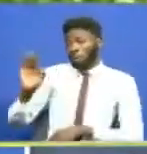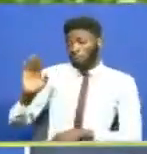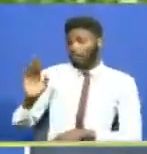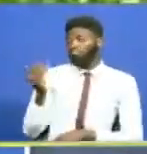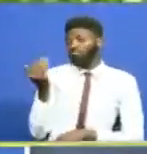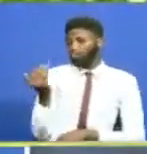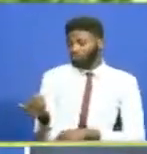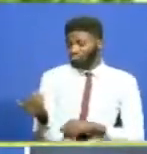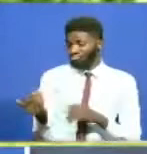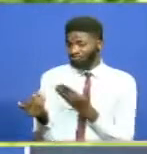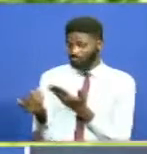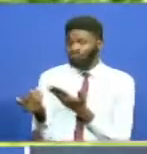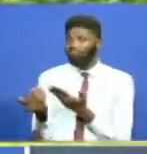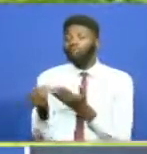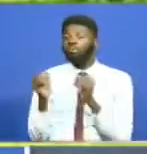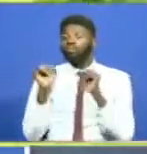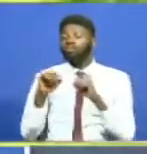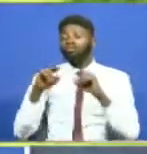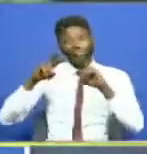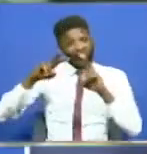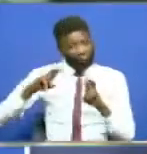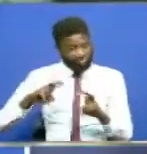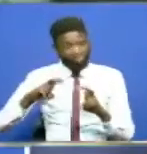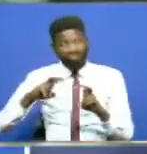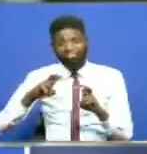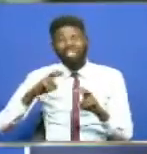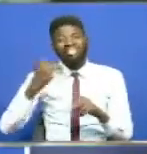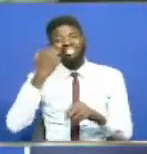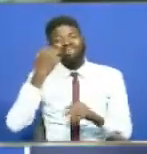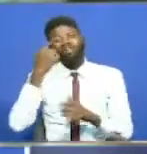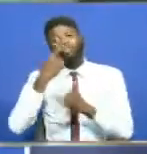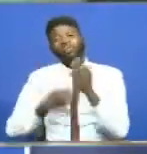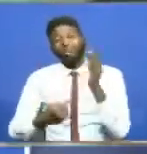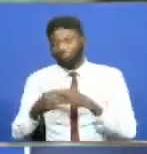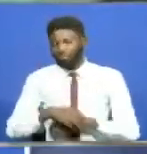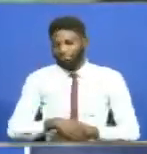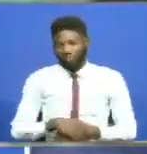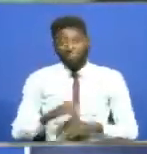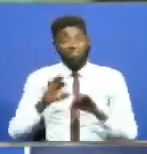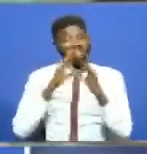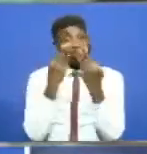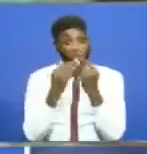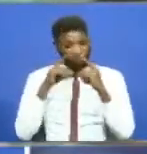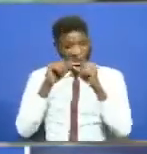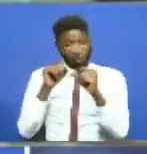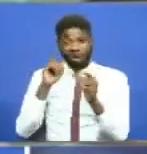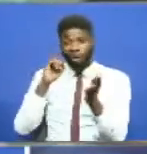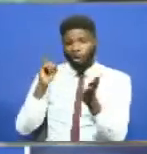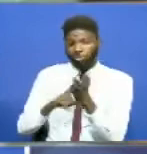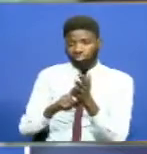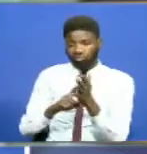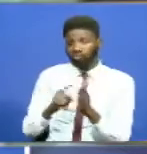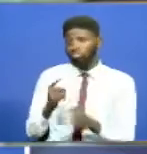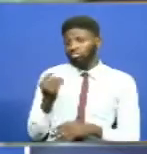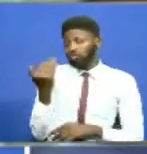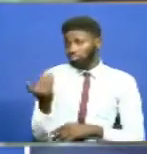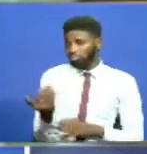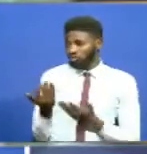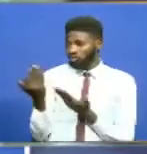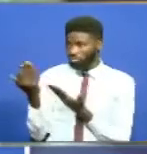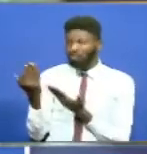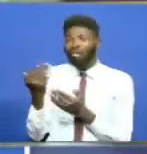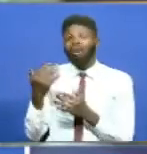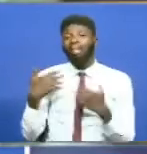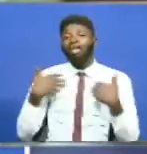undergo a diagnosis and treatment for a strange disease. The family says they began noticing their son's health was failing when he turned